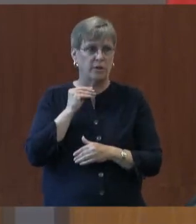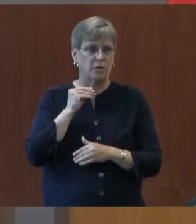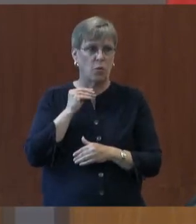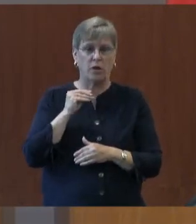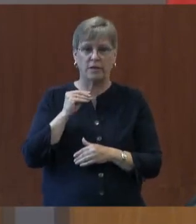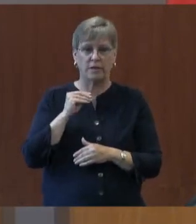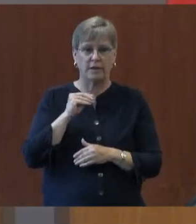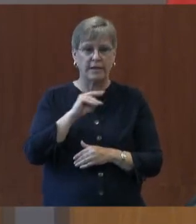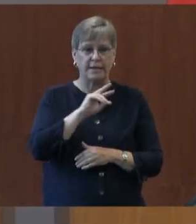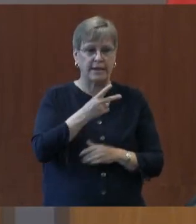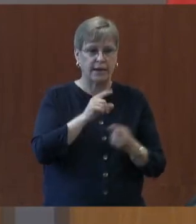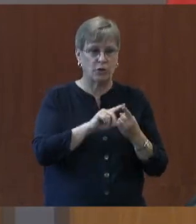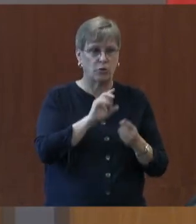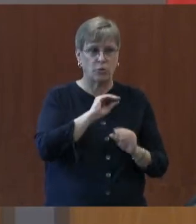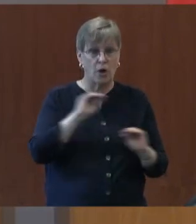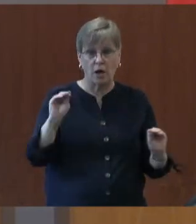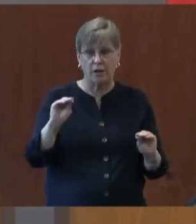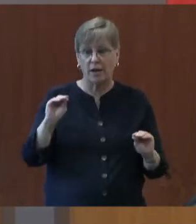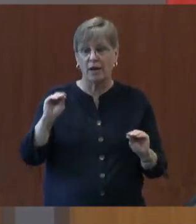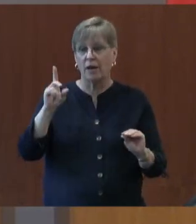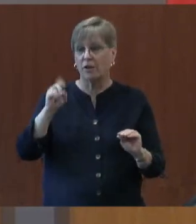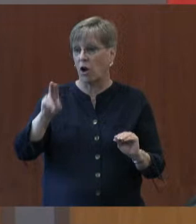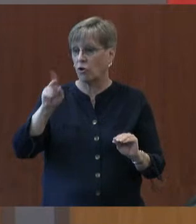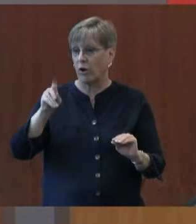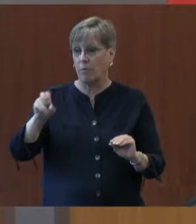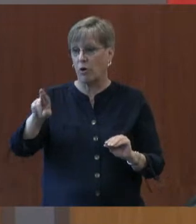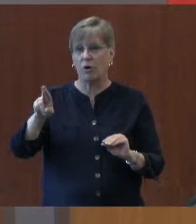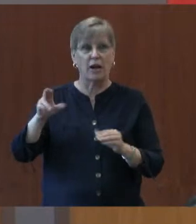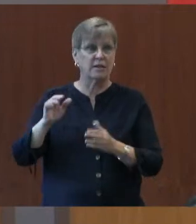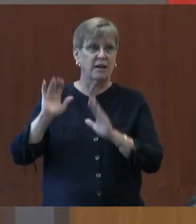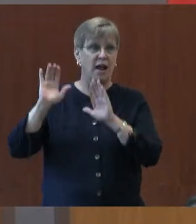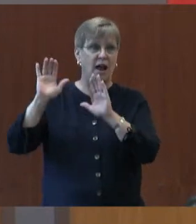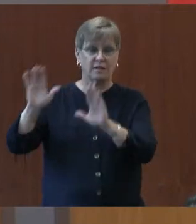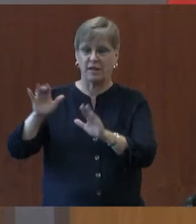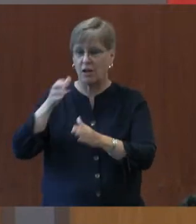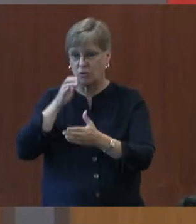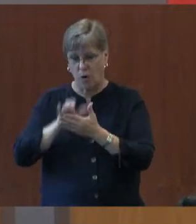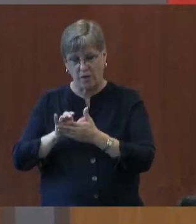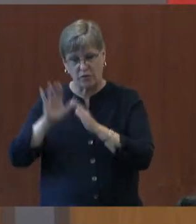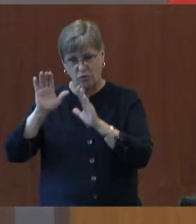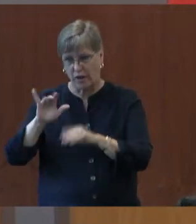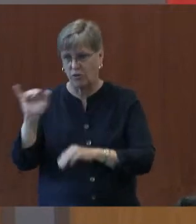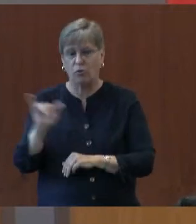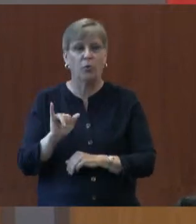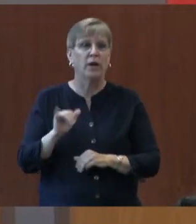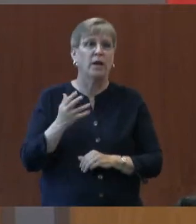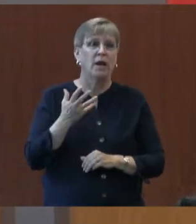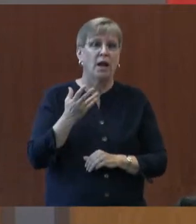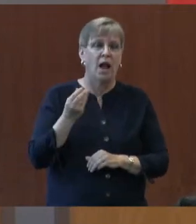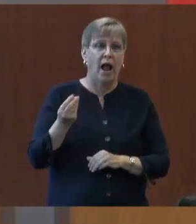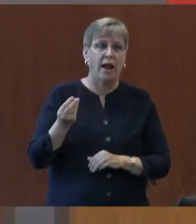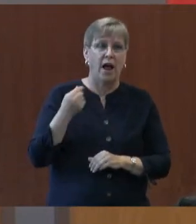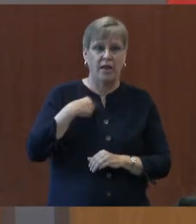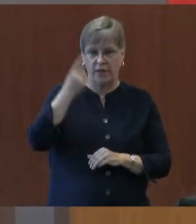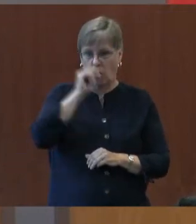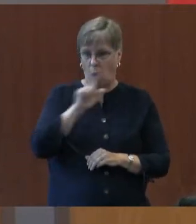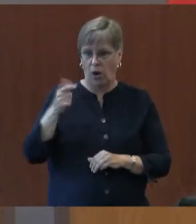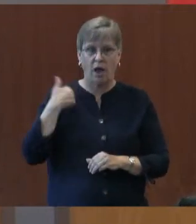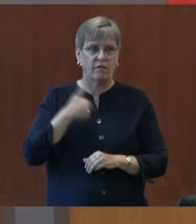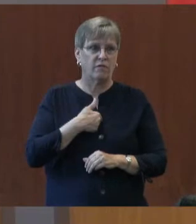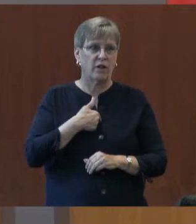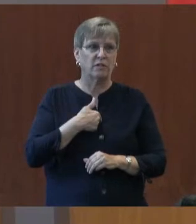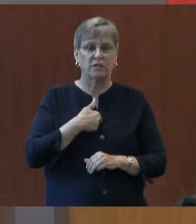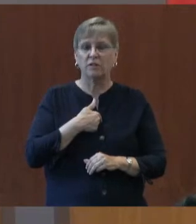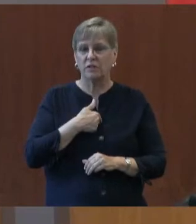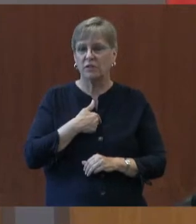to none. Dr. Kramer was an excellent man. His wife was great as well. I think they were also both great